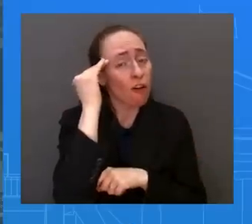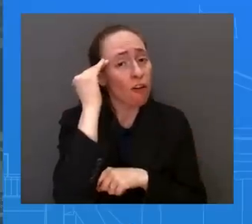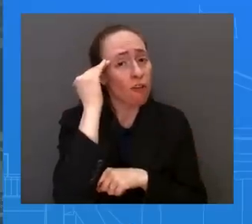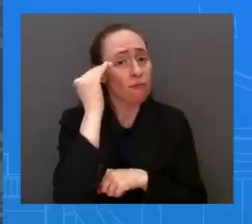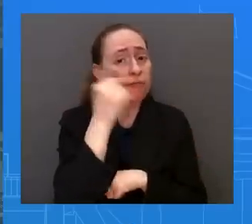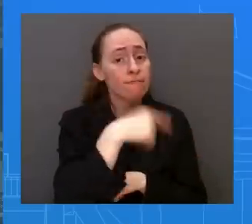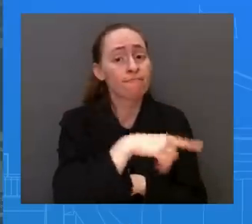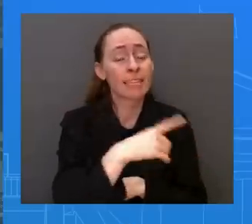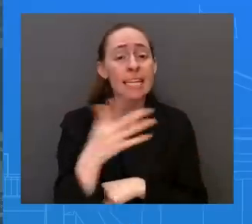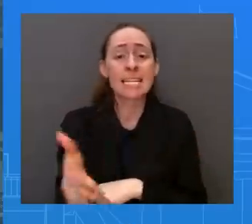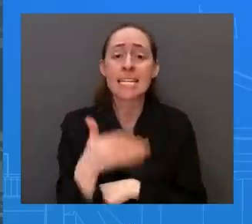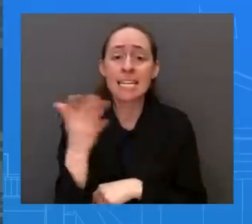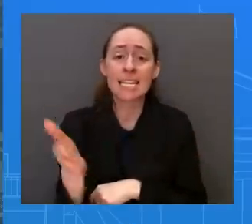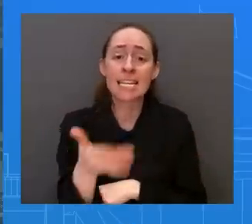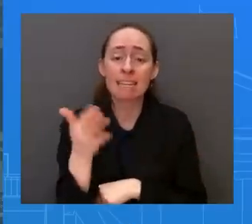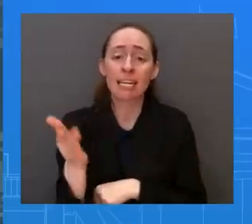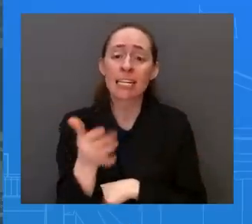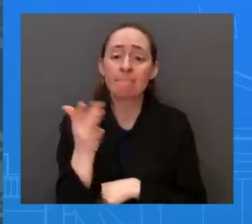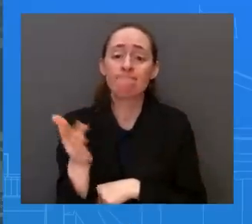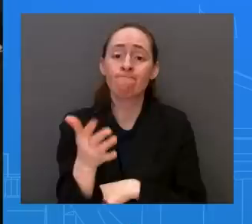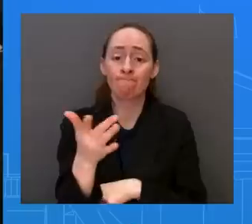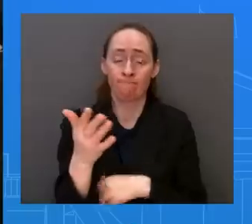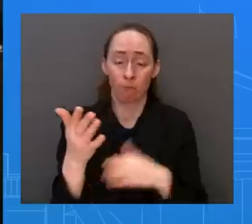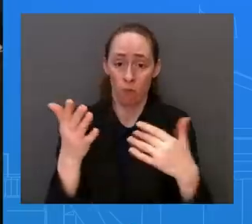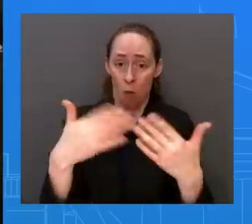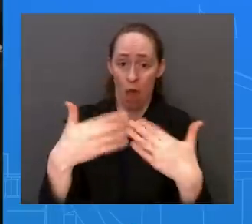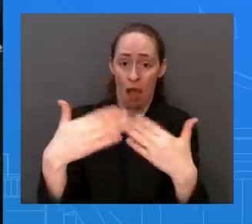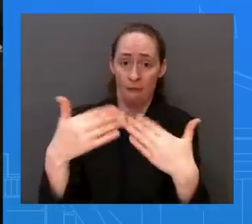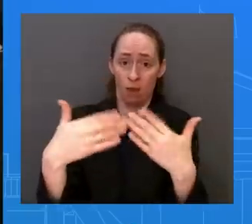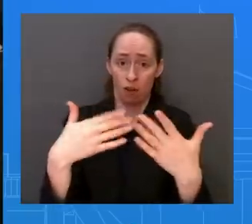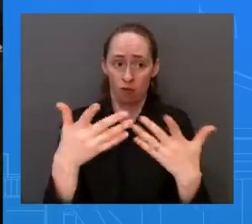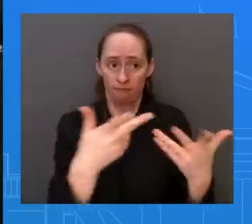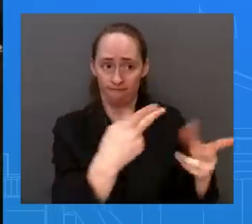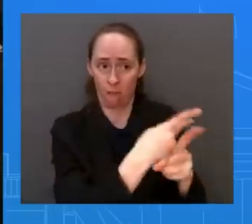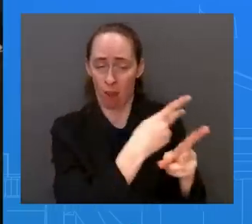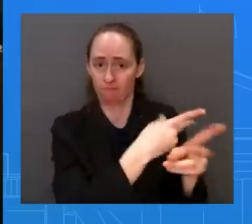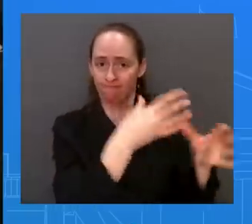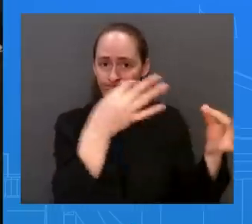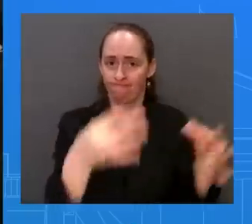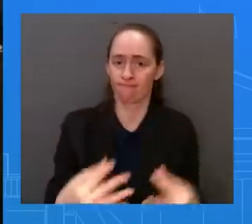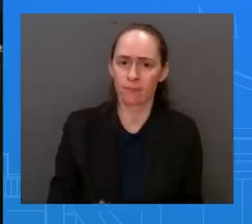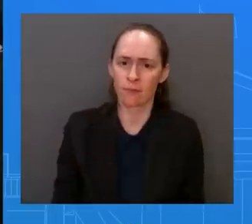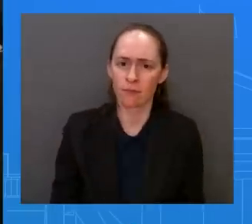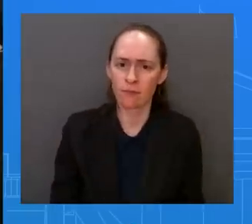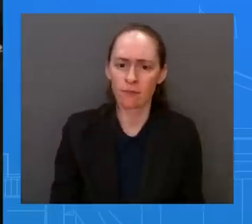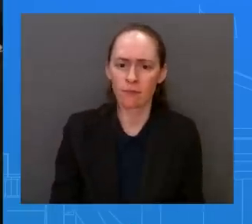what the intelligence community was able to figure out. You can share about how you became aware of it.